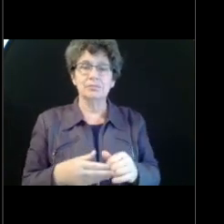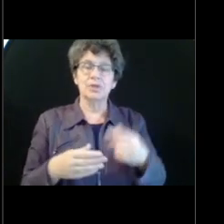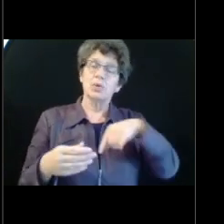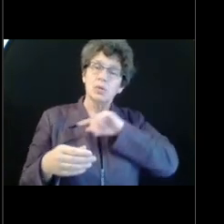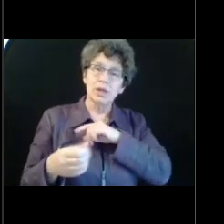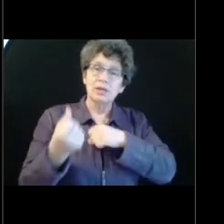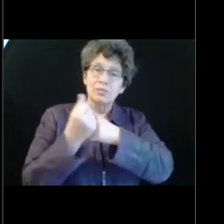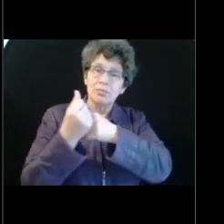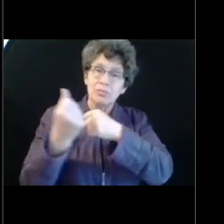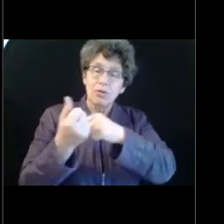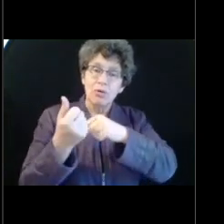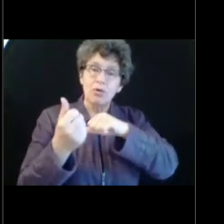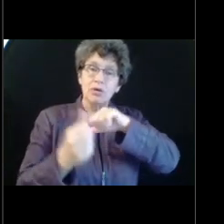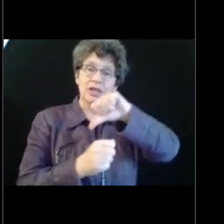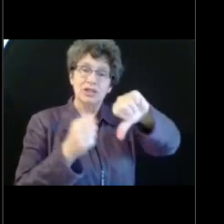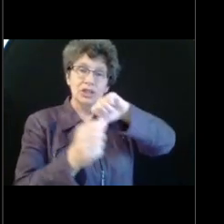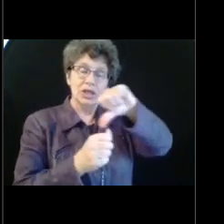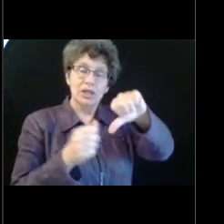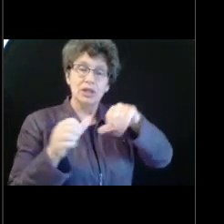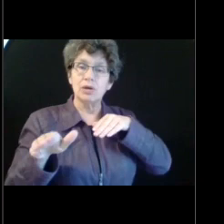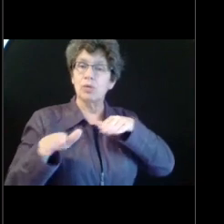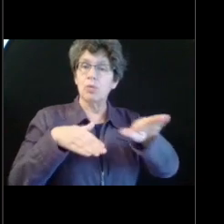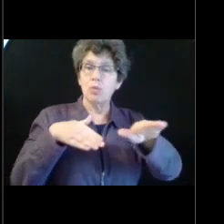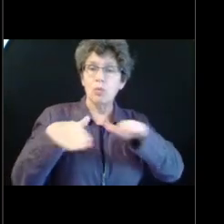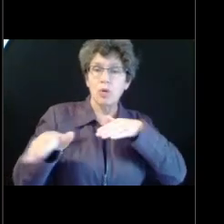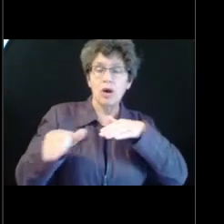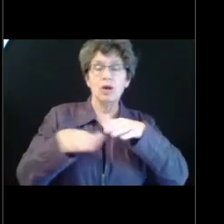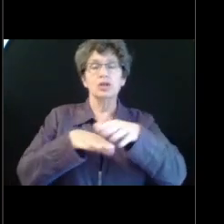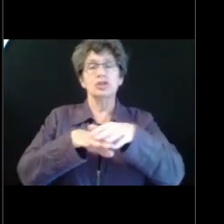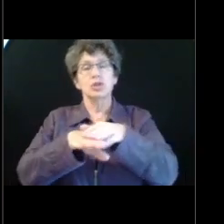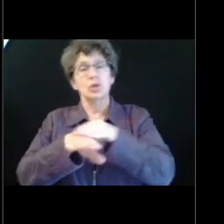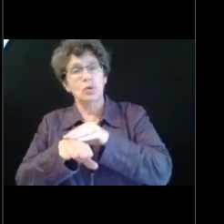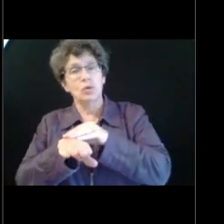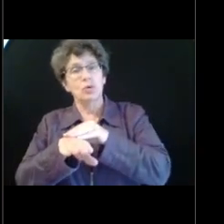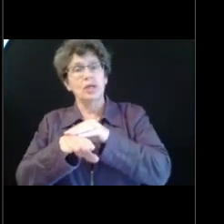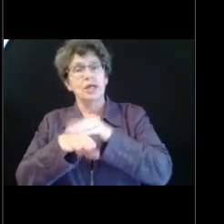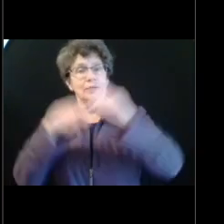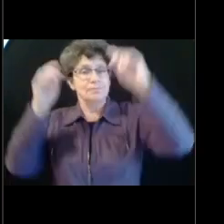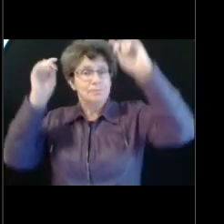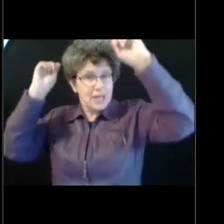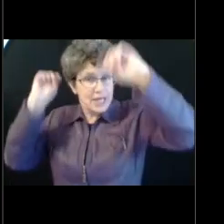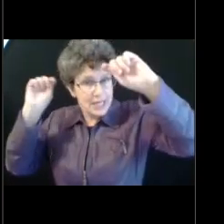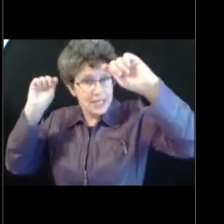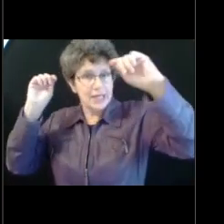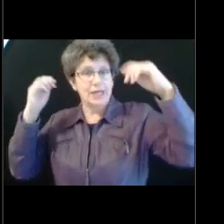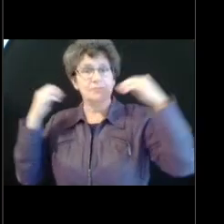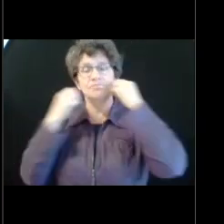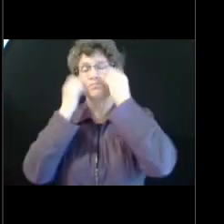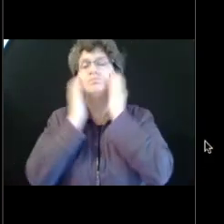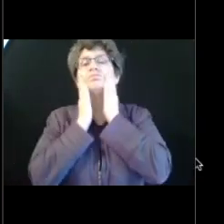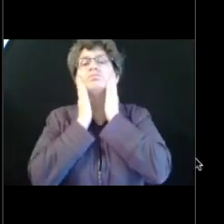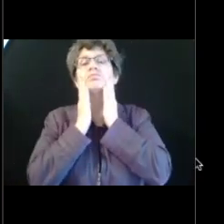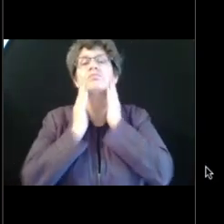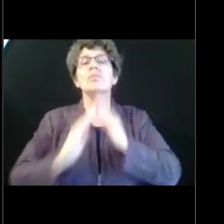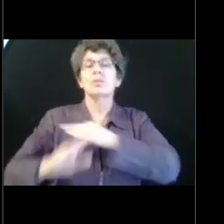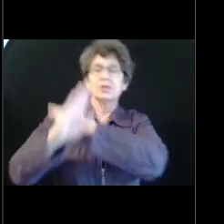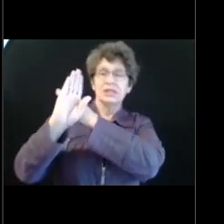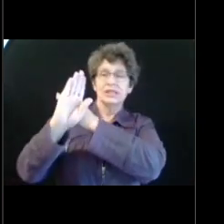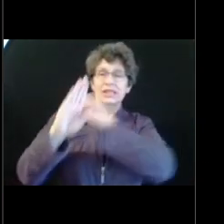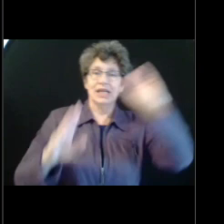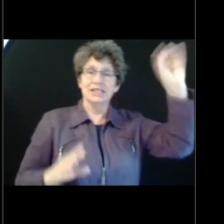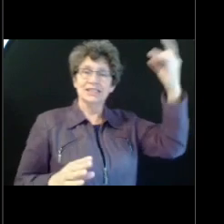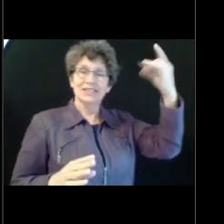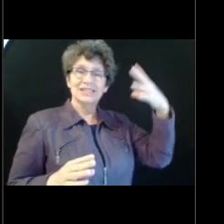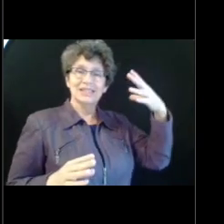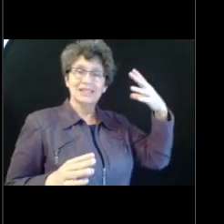slowly, wearing our sun protection. And we're wanting to see if we can scale the rocks to